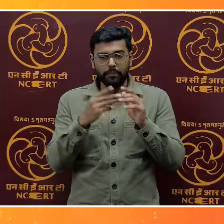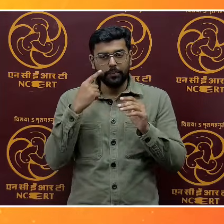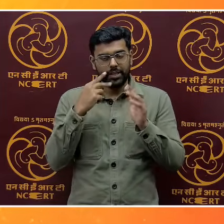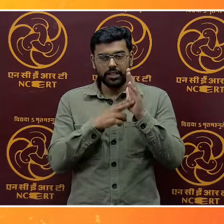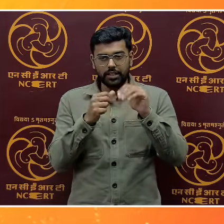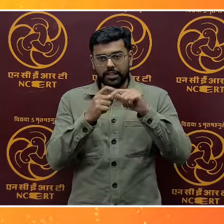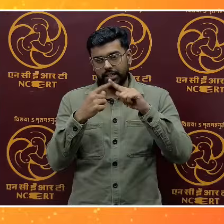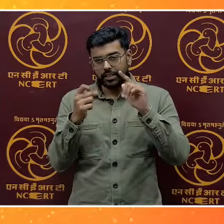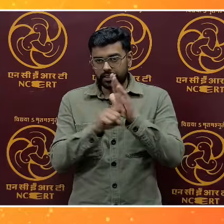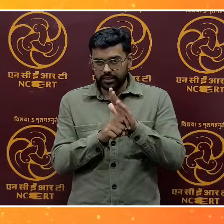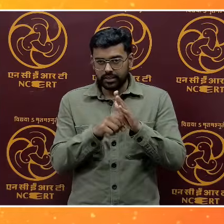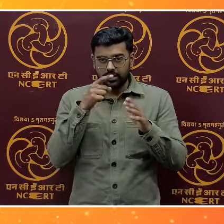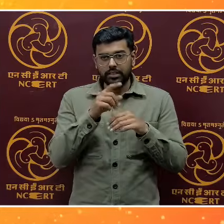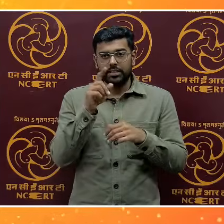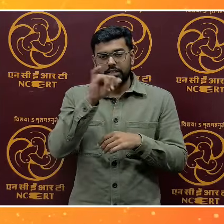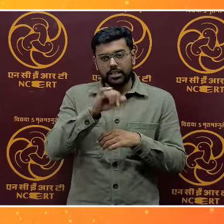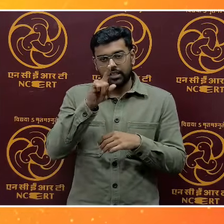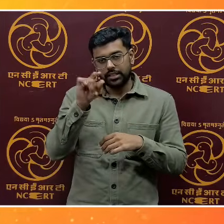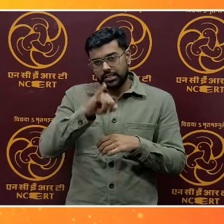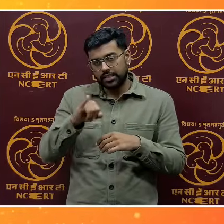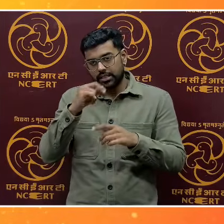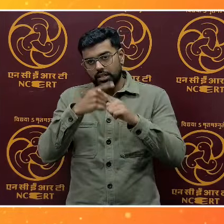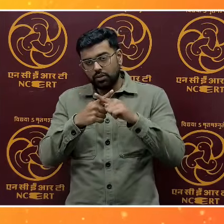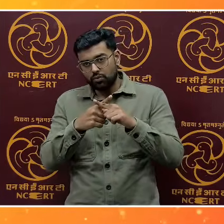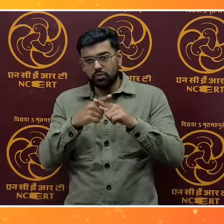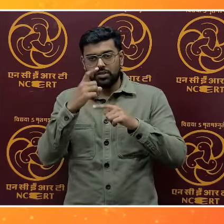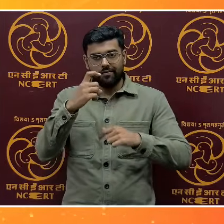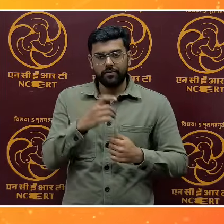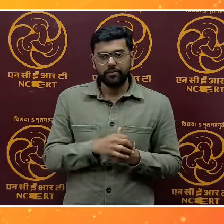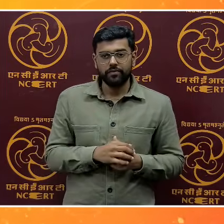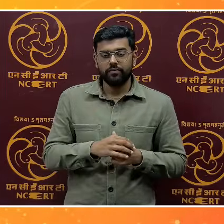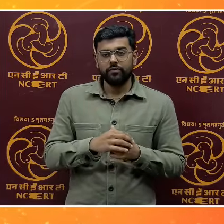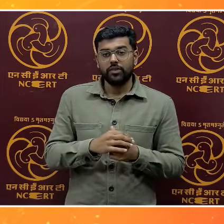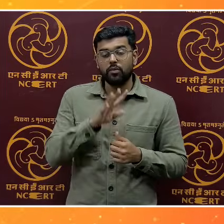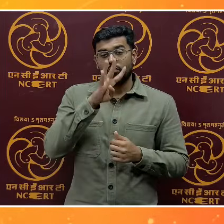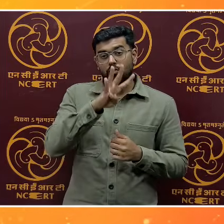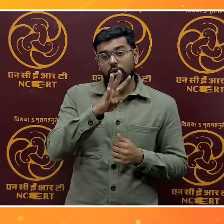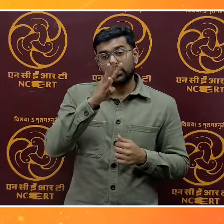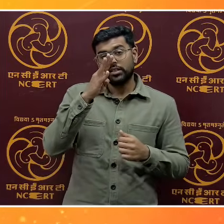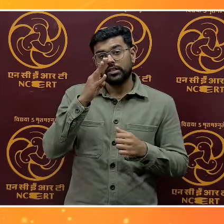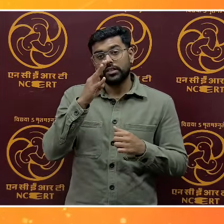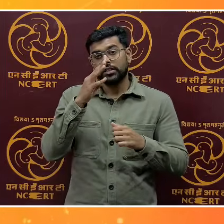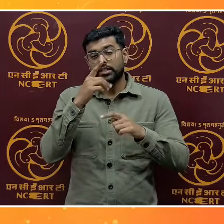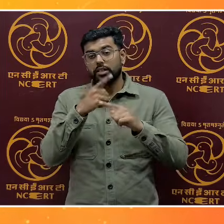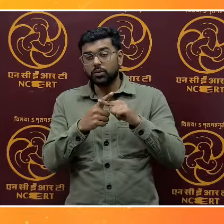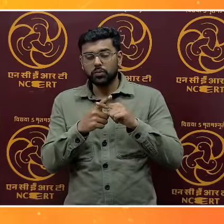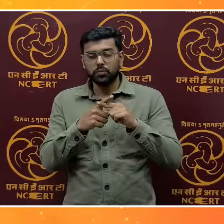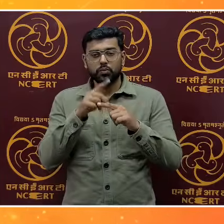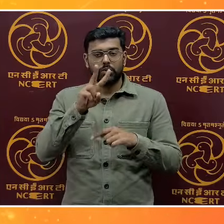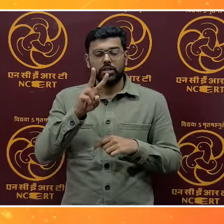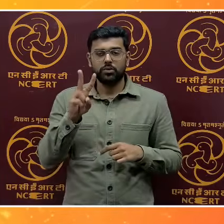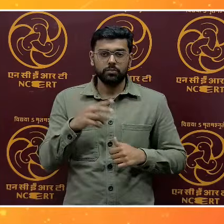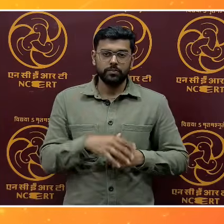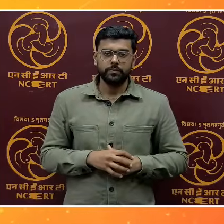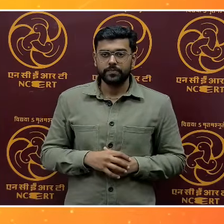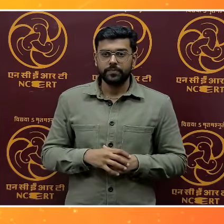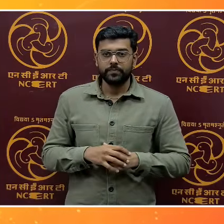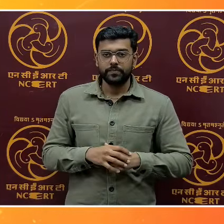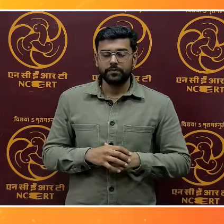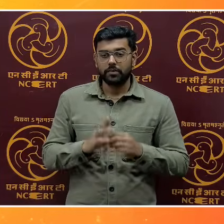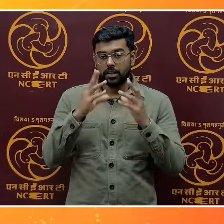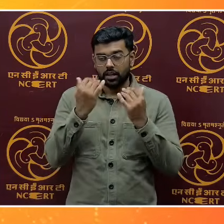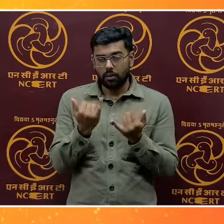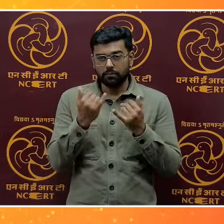So, 616 into 7 upon 4 into 22. Now,